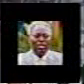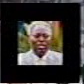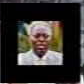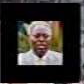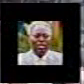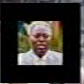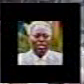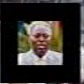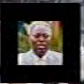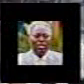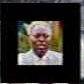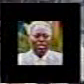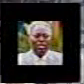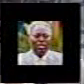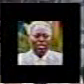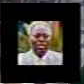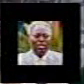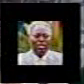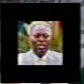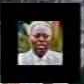hallelujah.